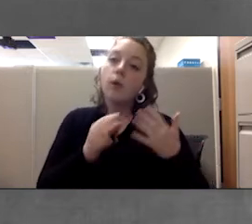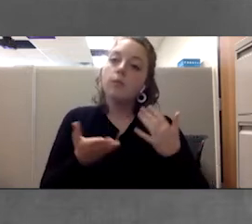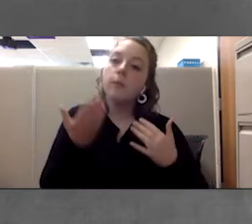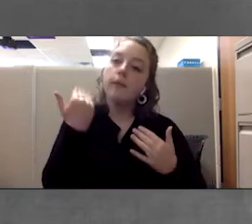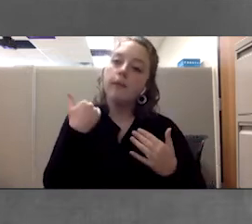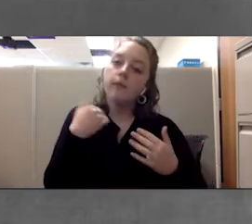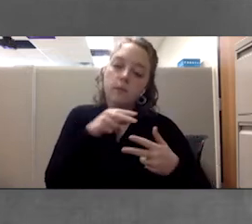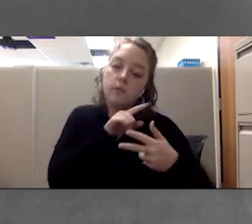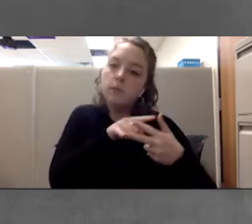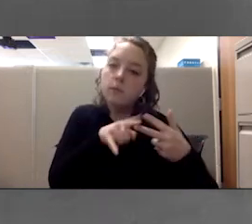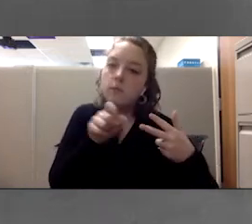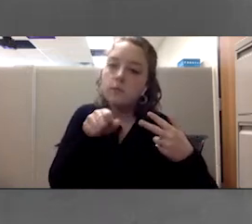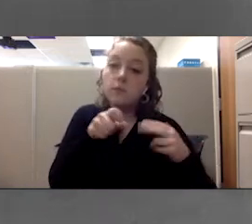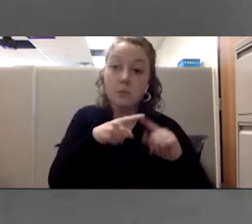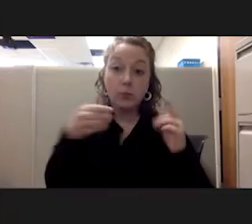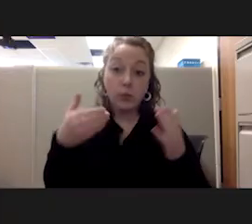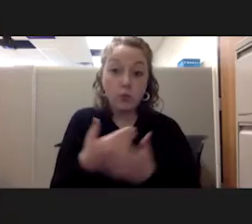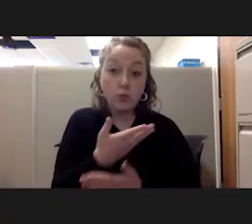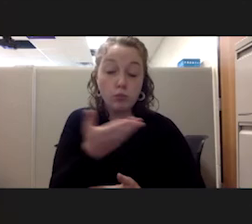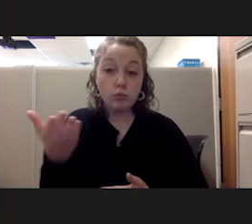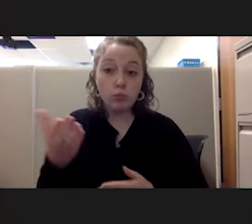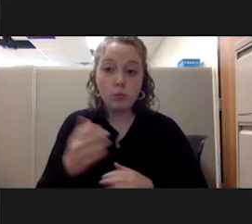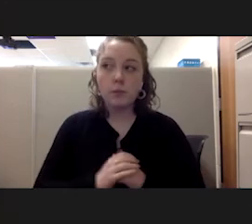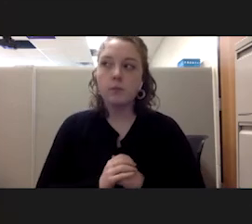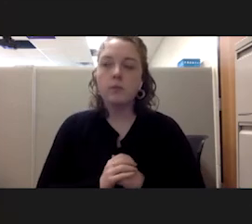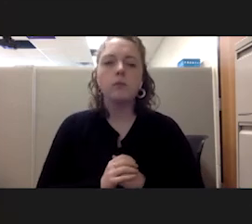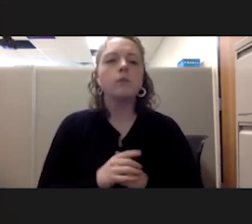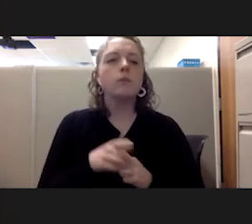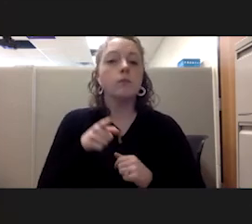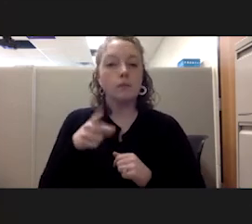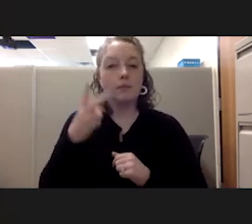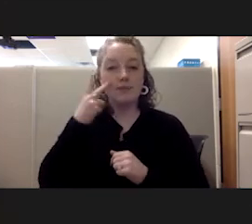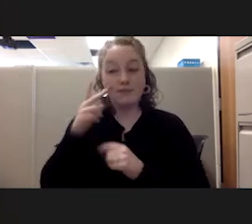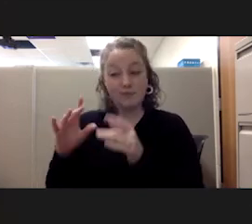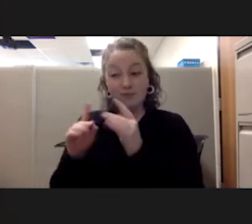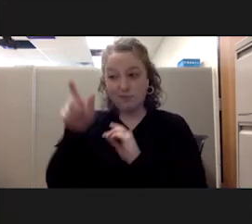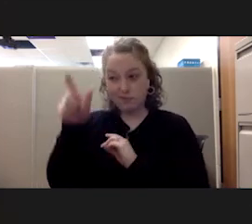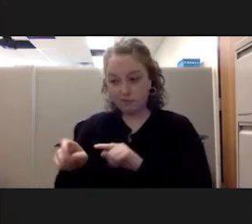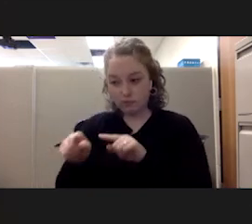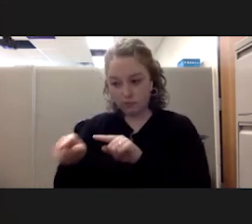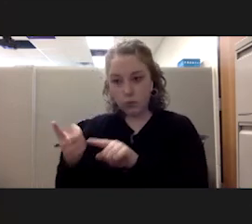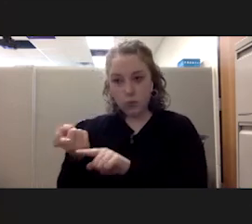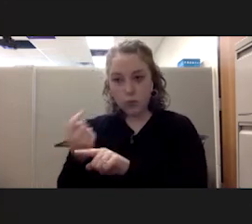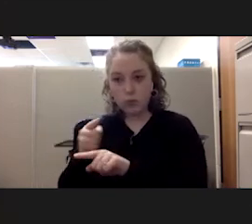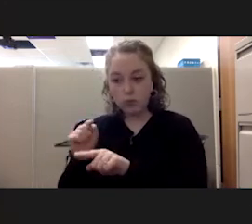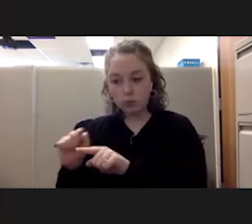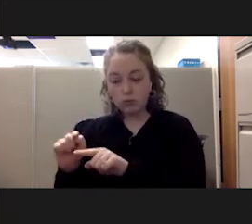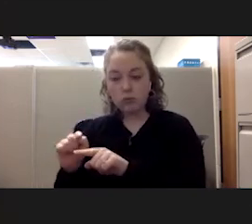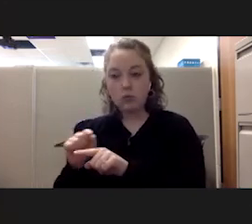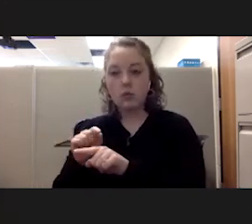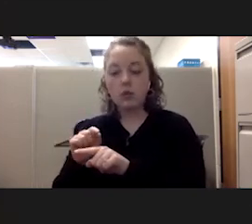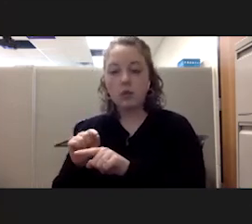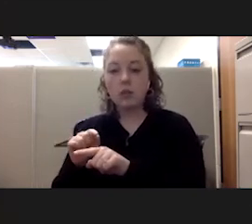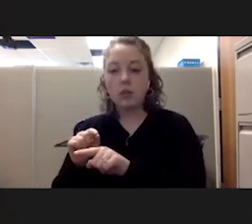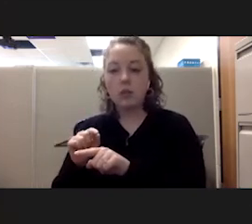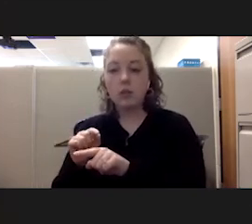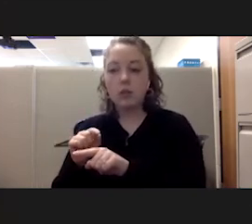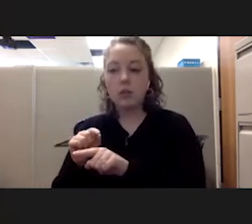you? Well, there was the question that was in the chat, which said, is there,